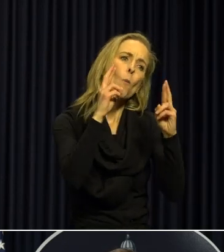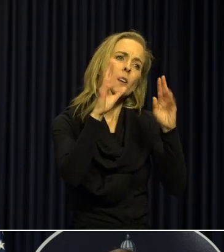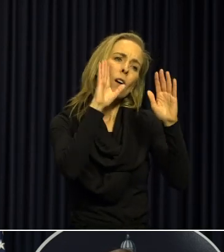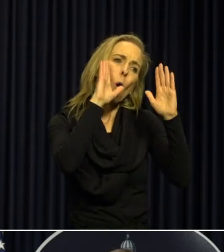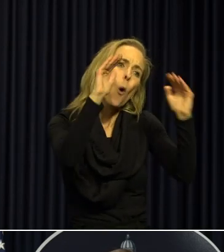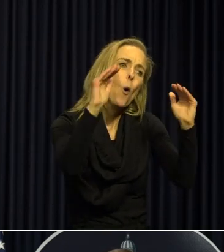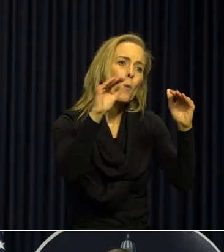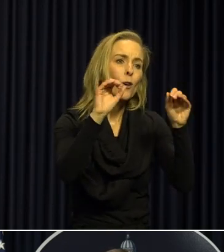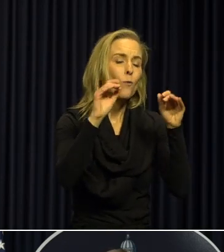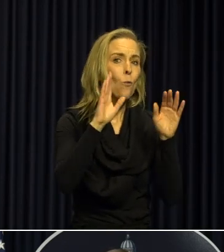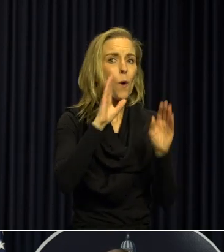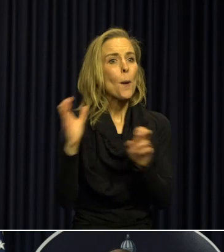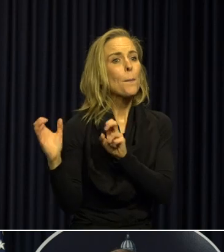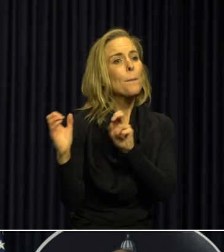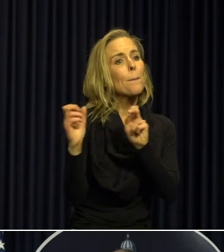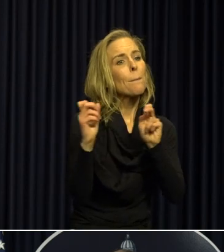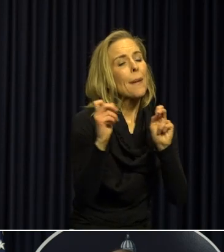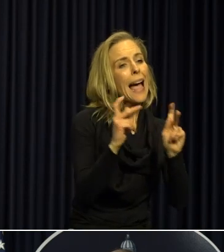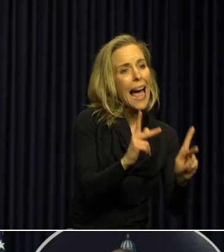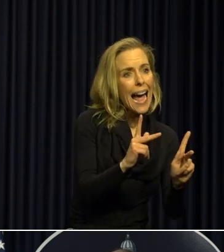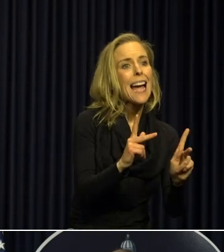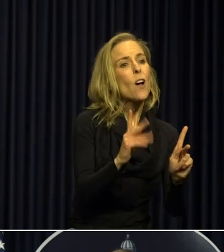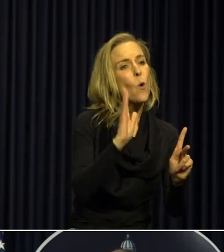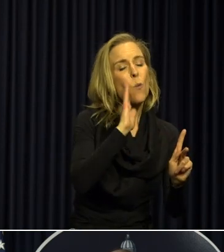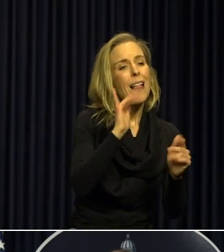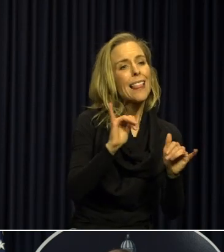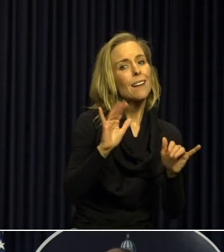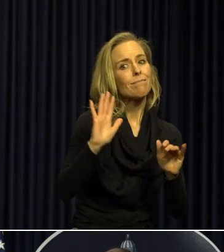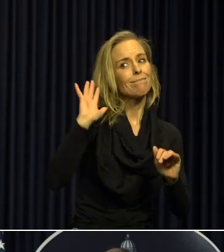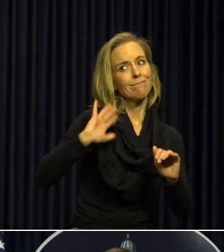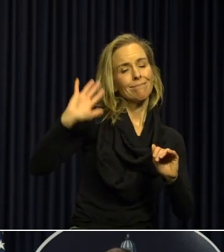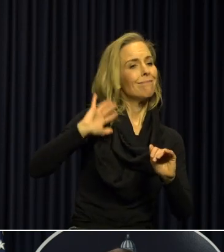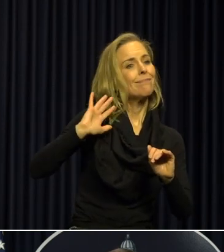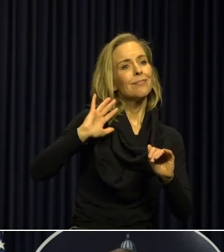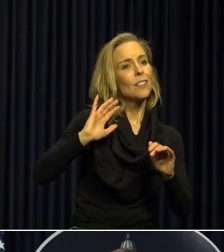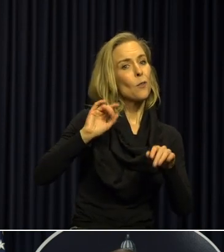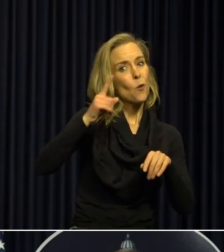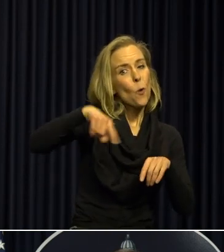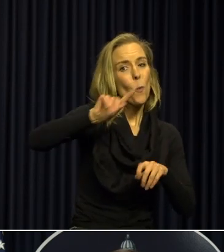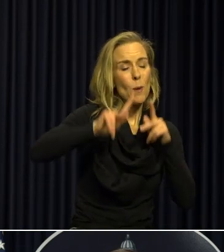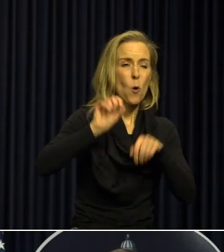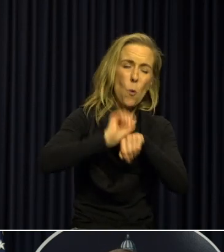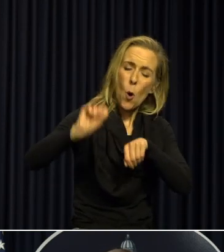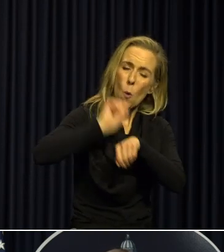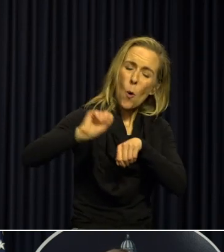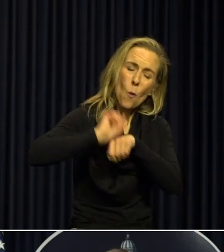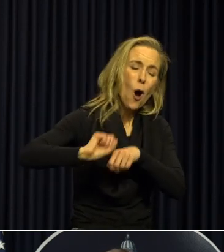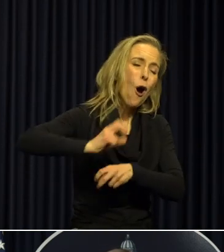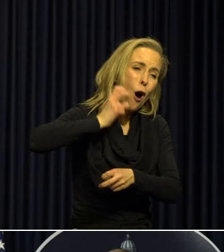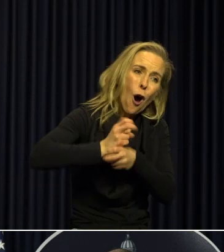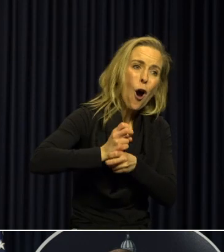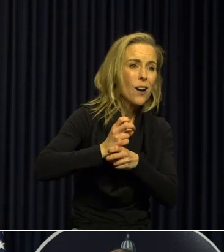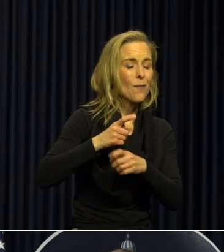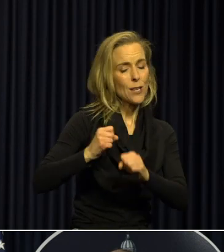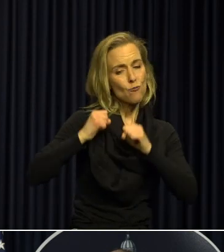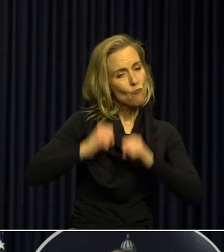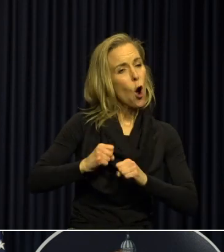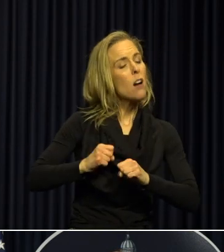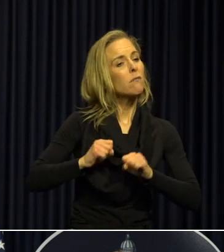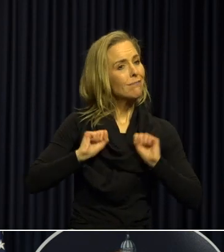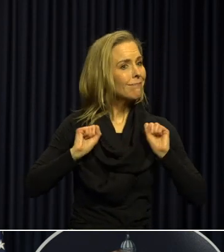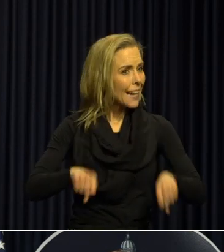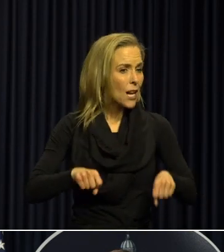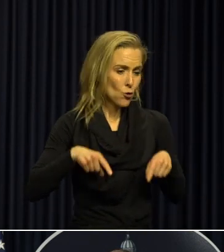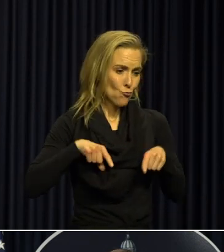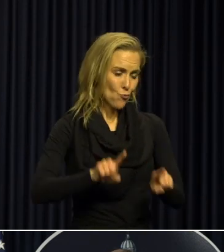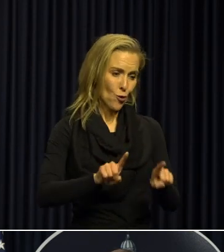be able to get back to something more like the old normal, and people are working on it hard. We just got to be strong until that period,